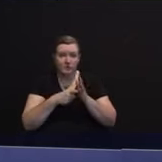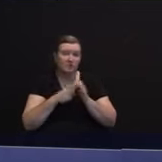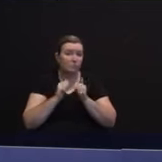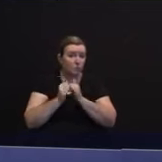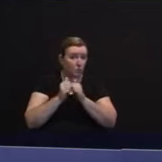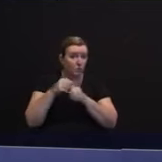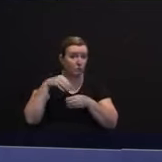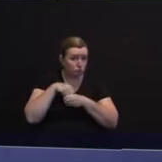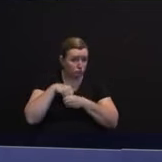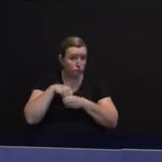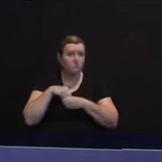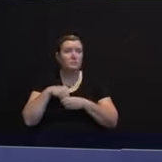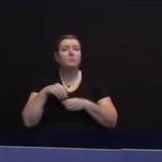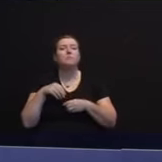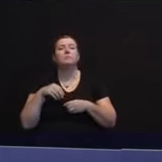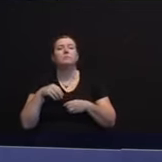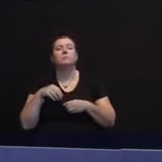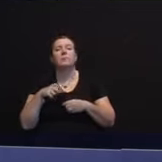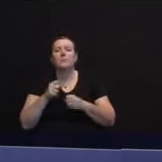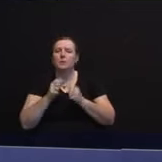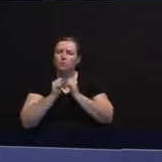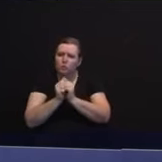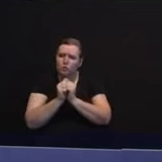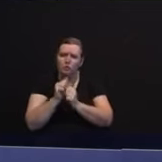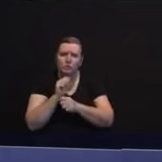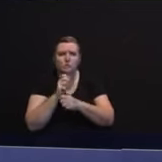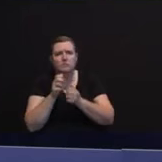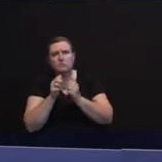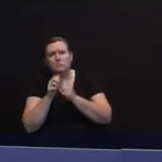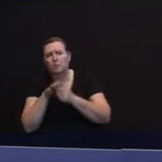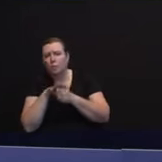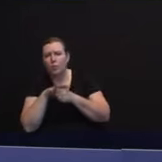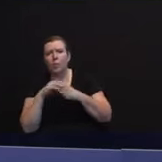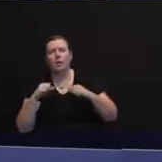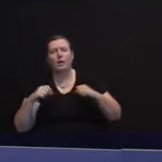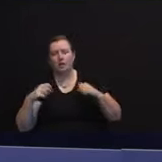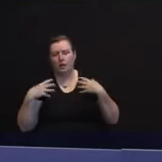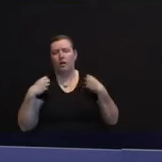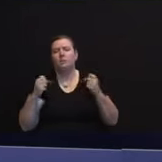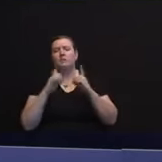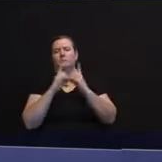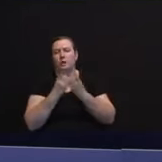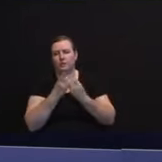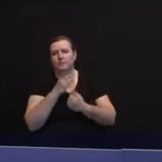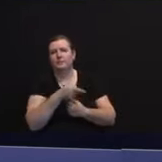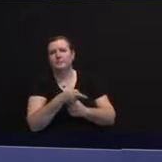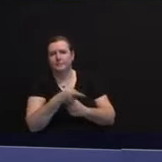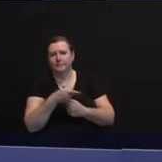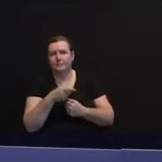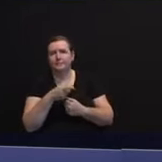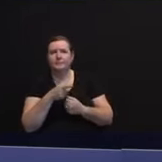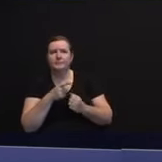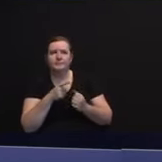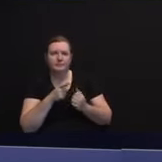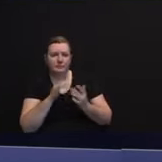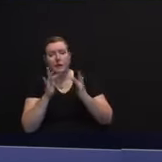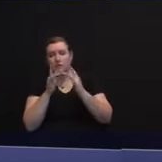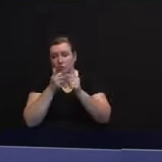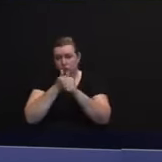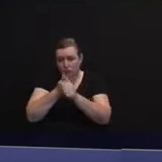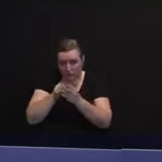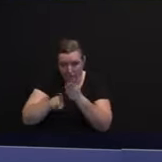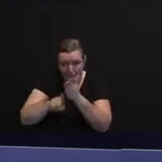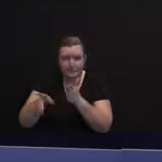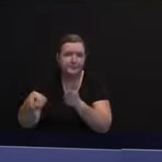local health departments on contact tracing and requires coaching staff to strictly